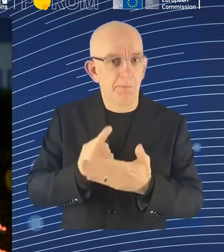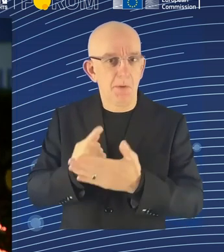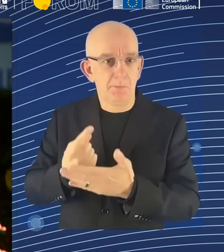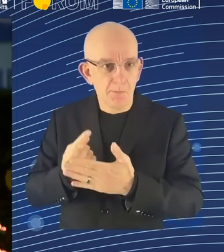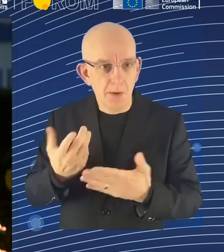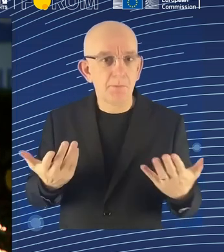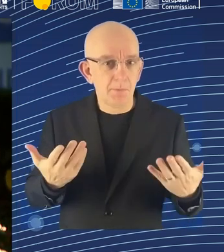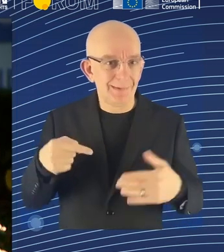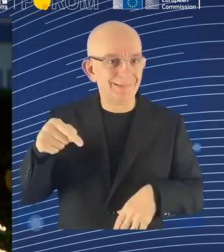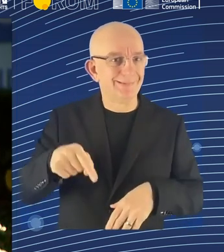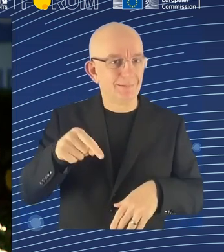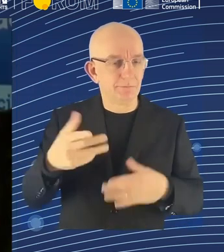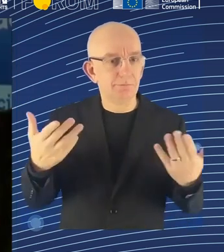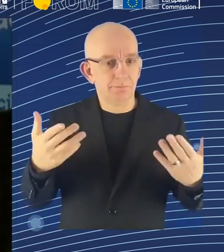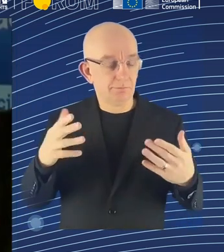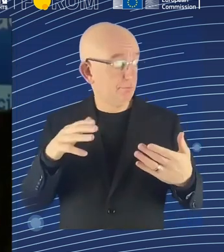progress.